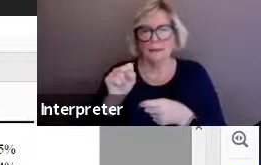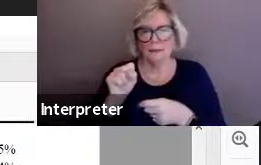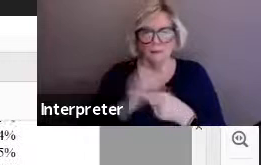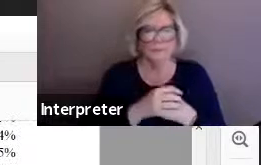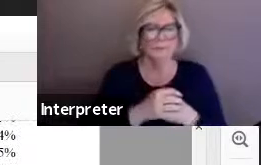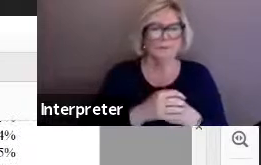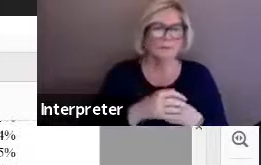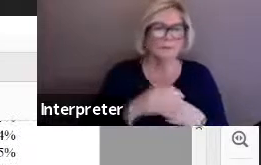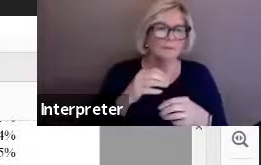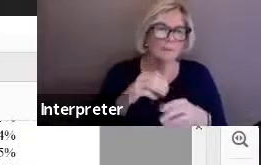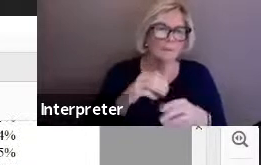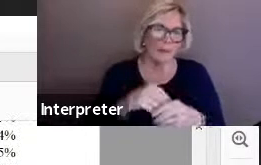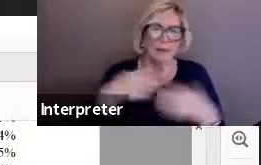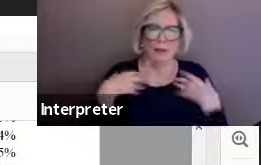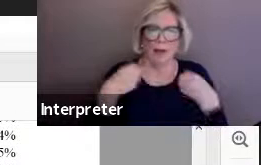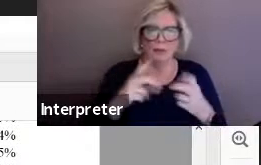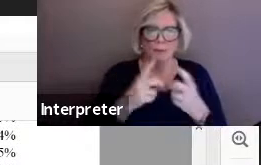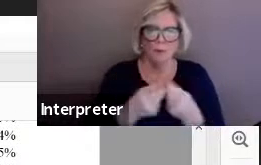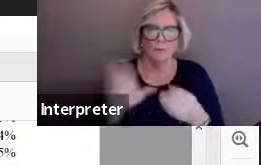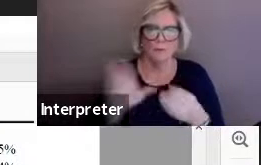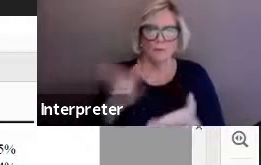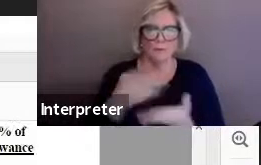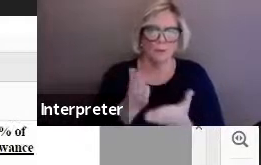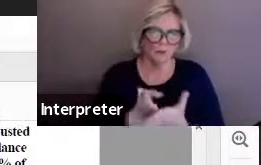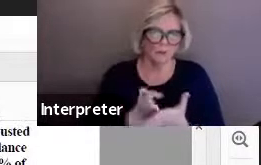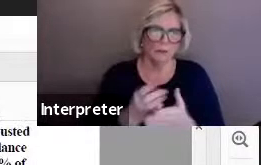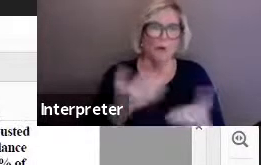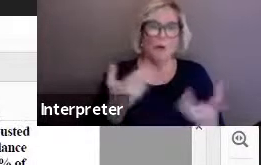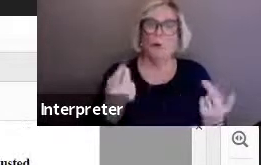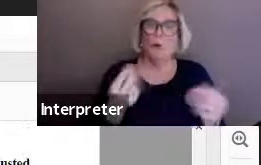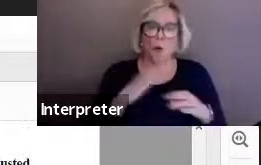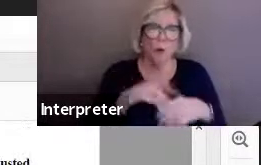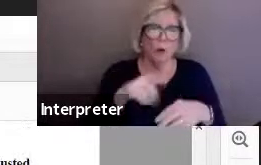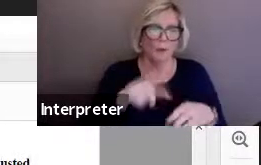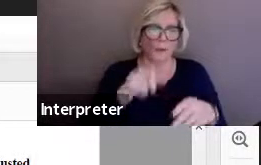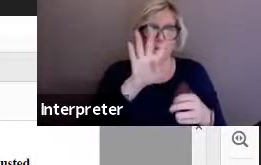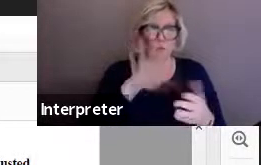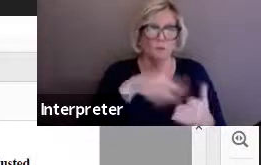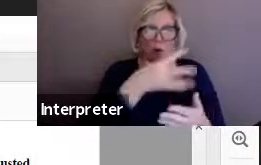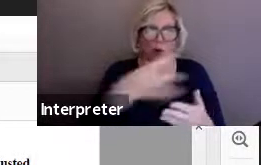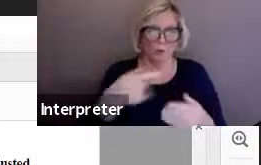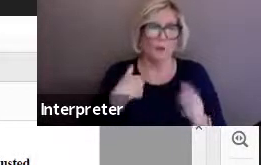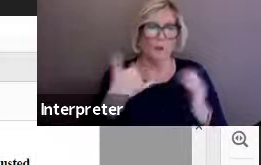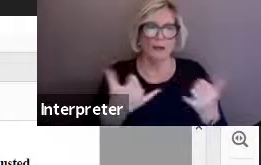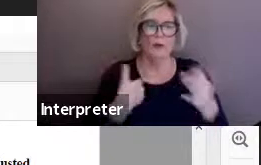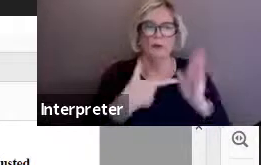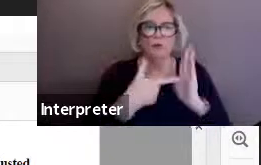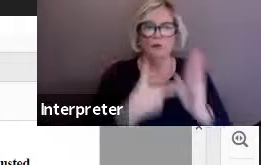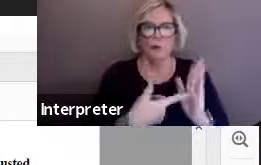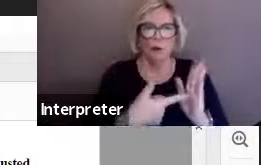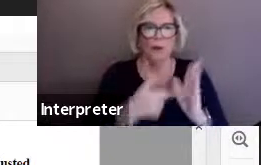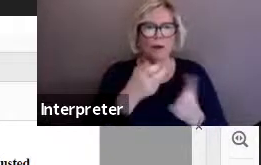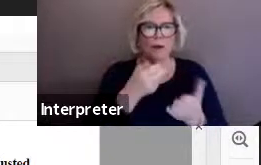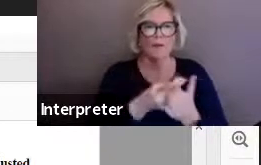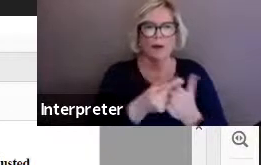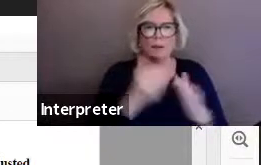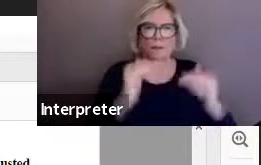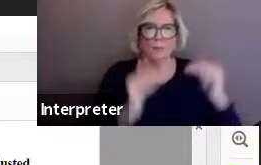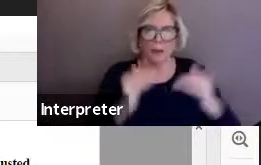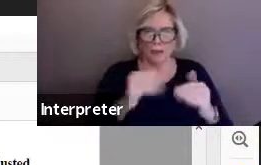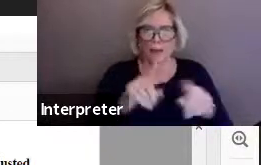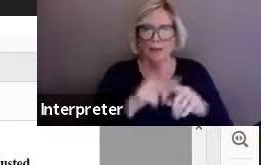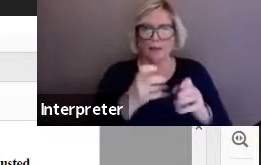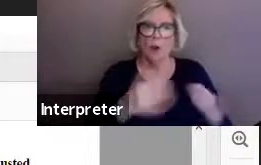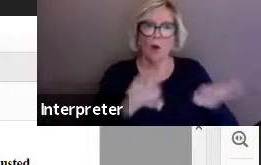Public Health Secretary's budget. And so what we are doing on this chart here is we're showing the fund balance as they closed